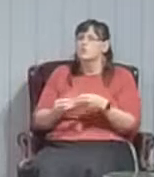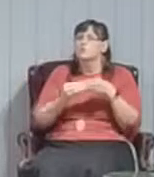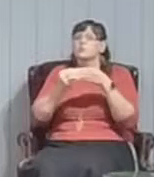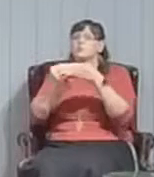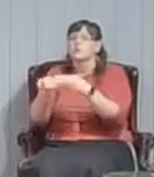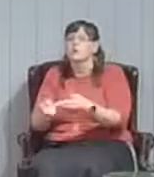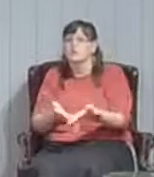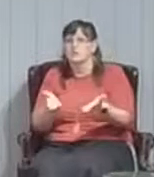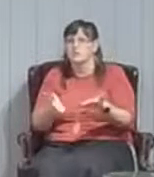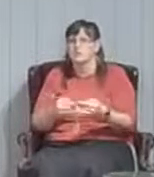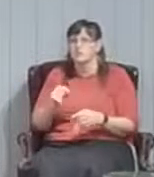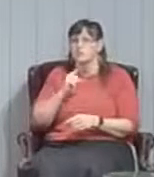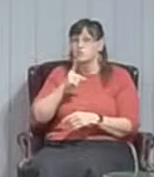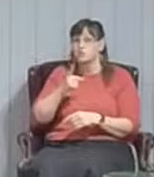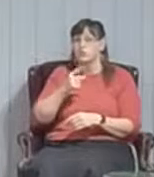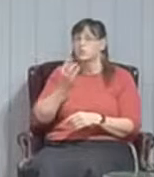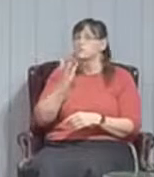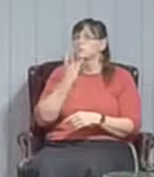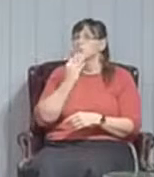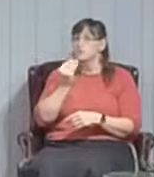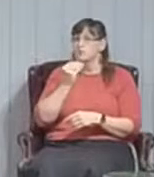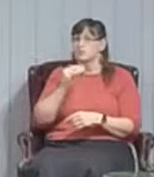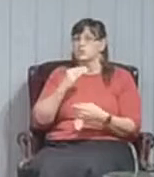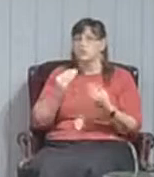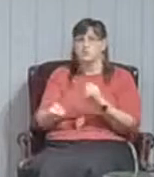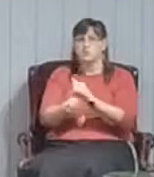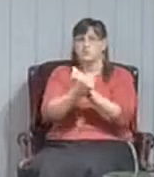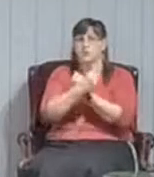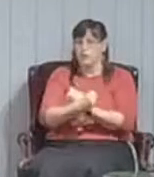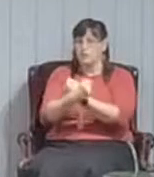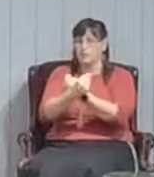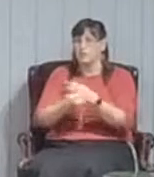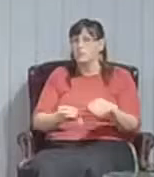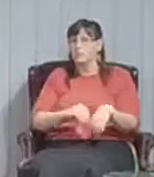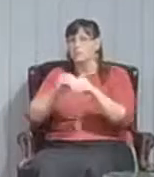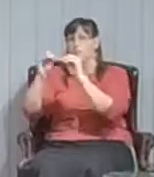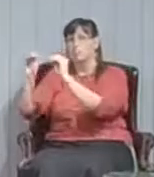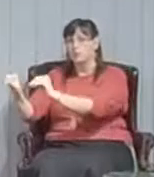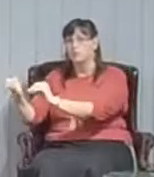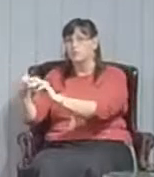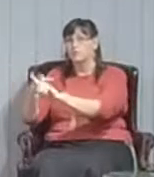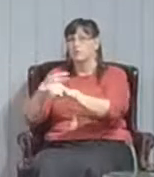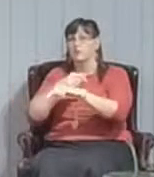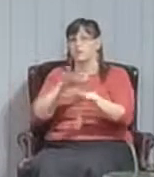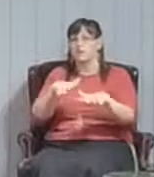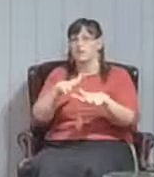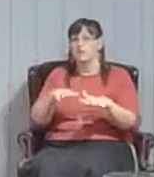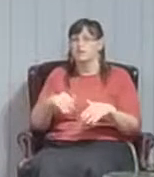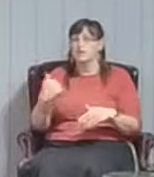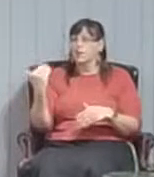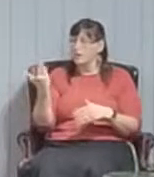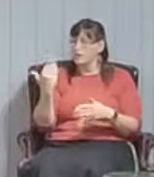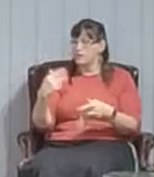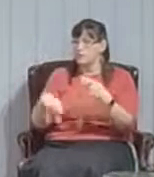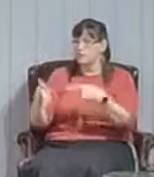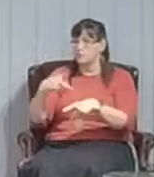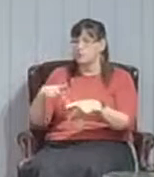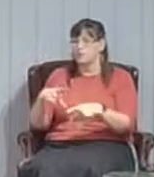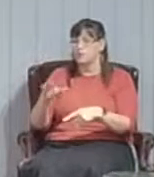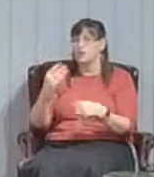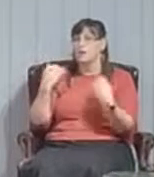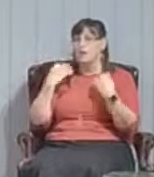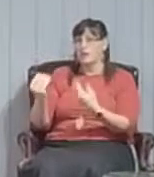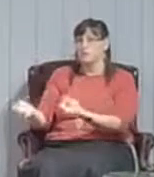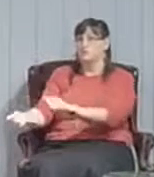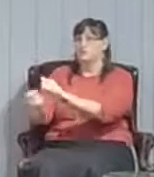So the Jews, they had been taken captive and taken out of the land. And it sounds like these people had been taken